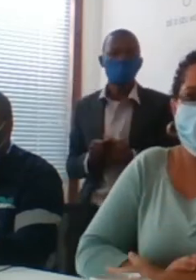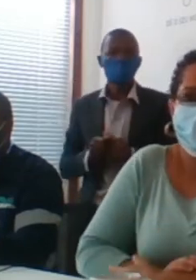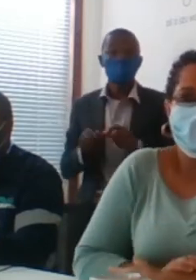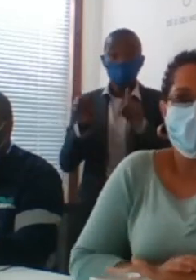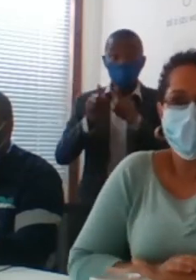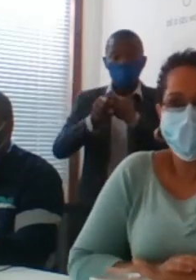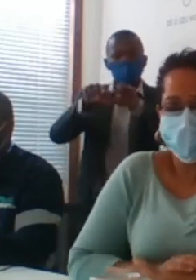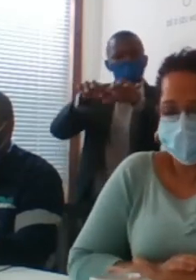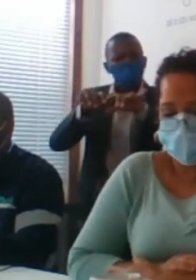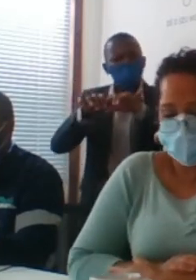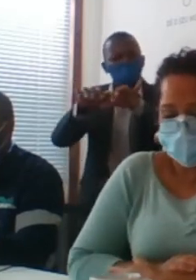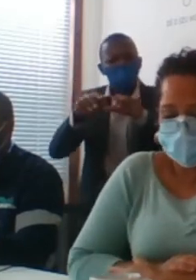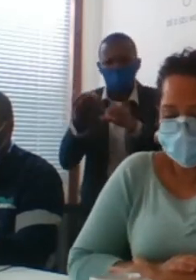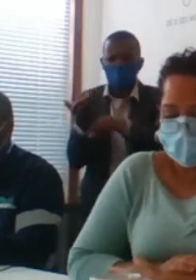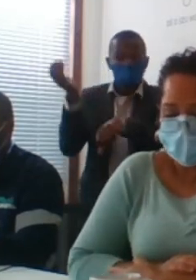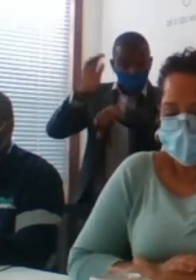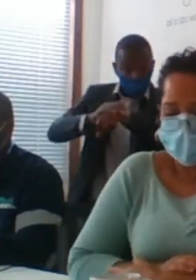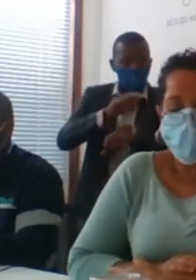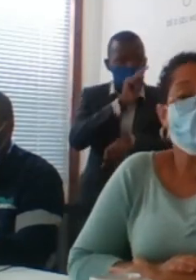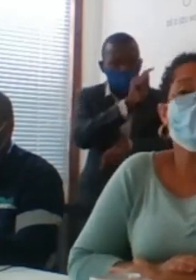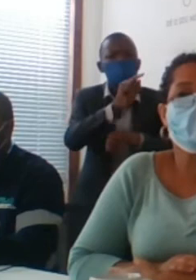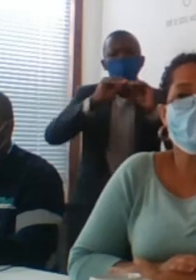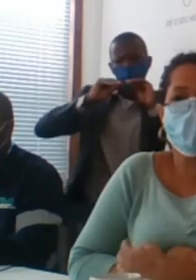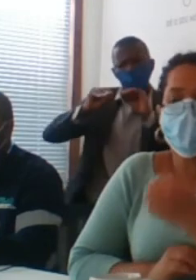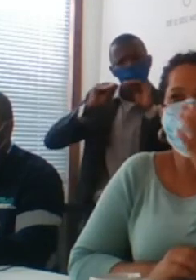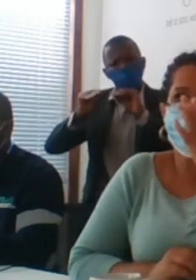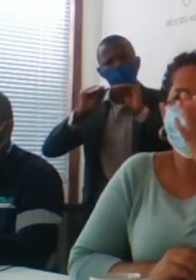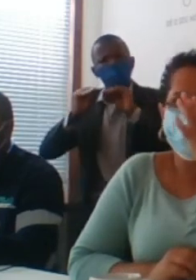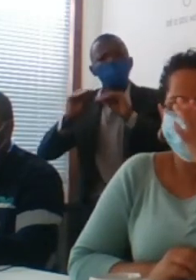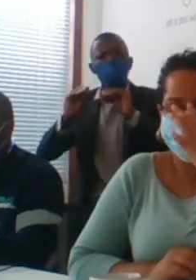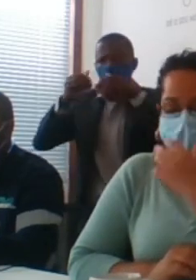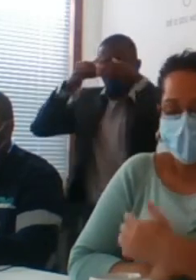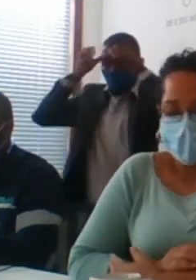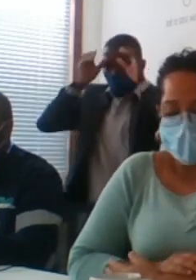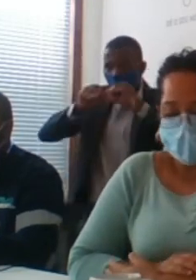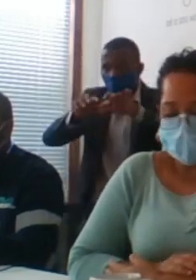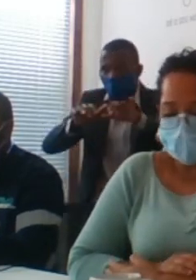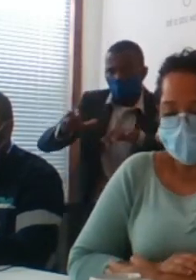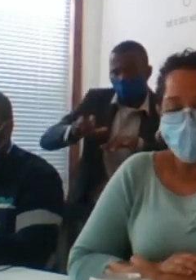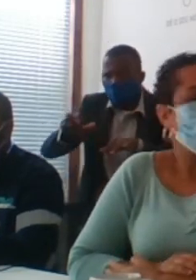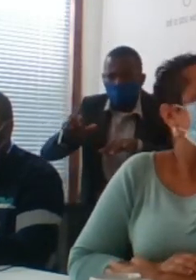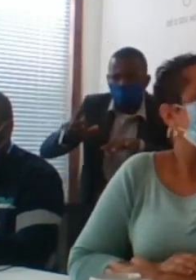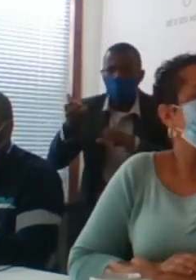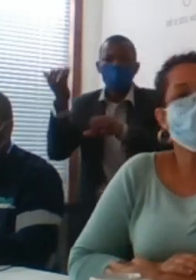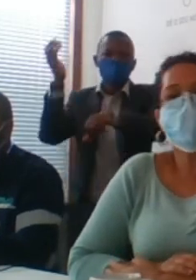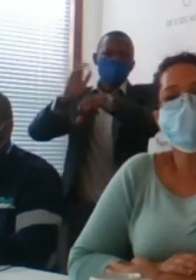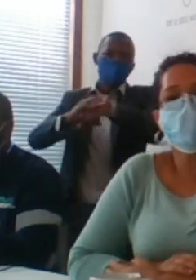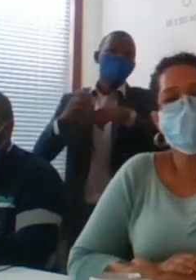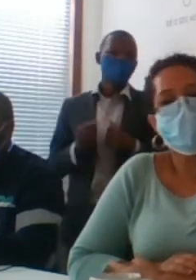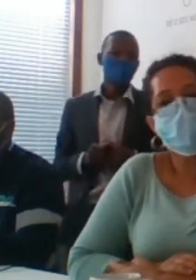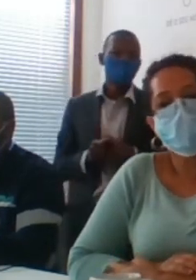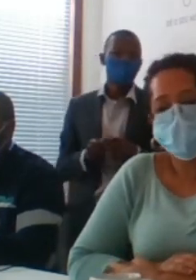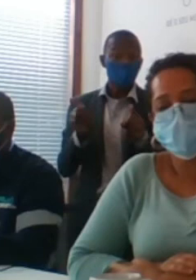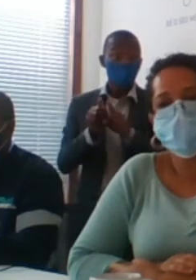literacy skills and abilities so people can become computer literate. And Lino is